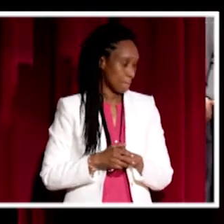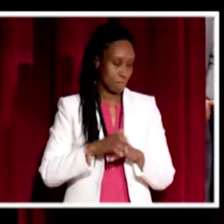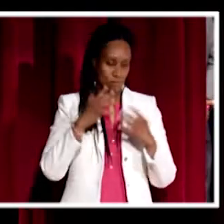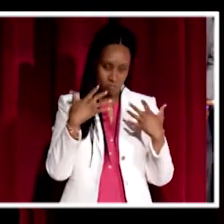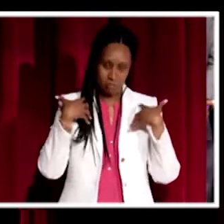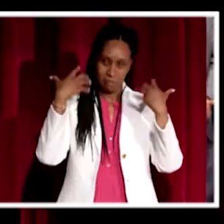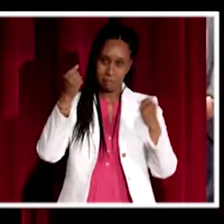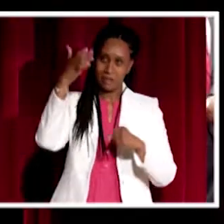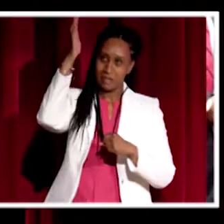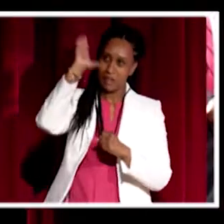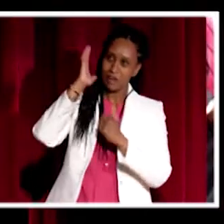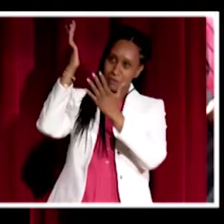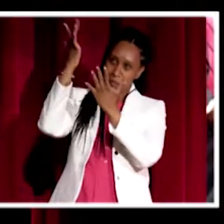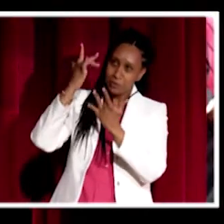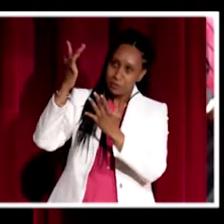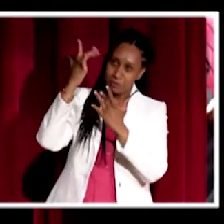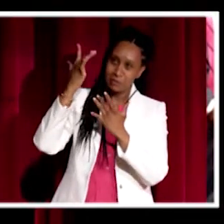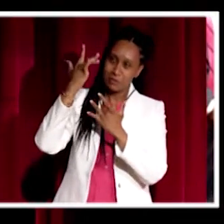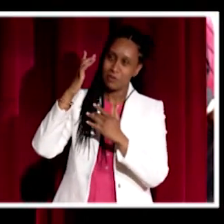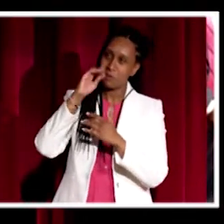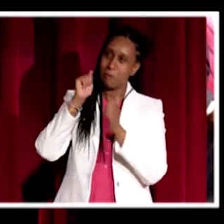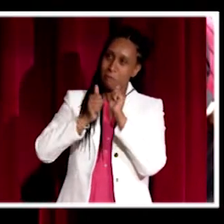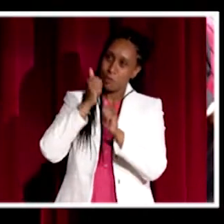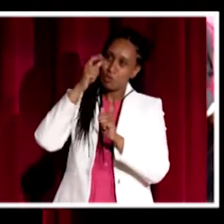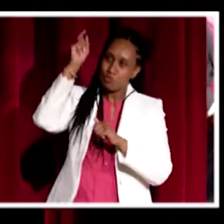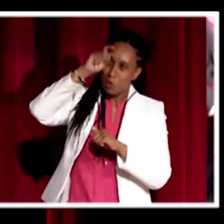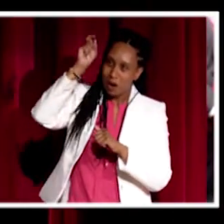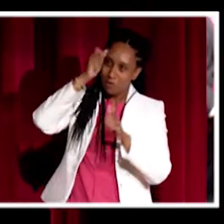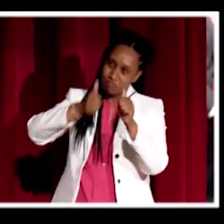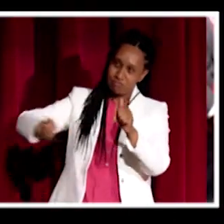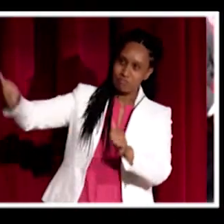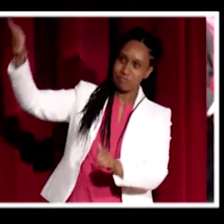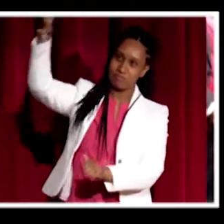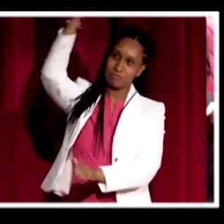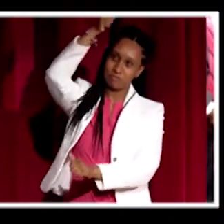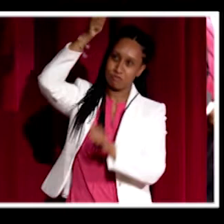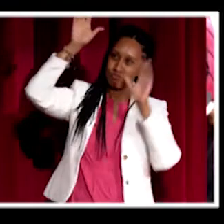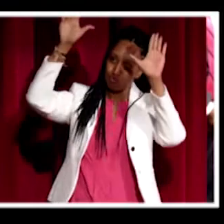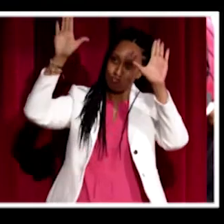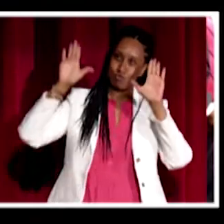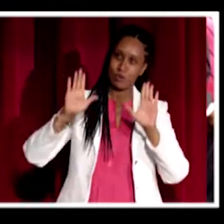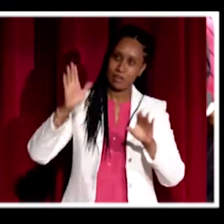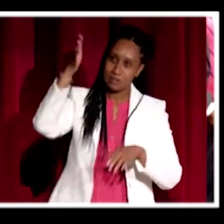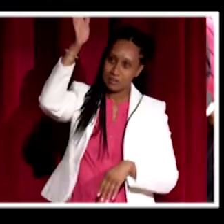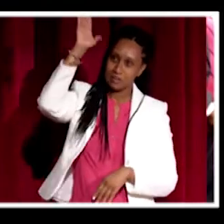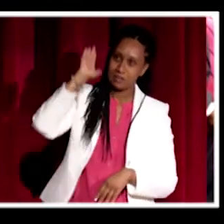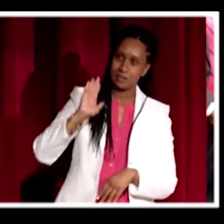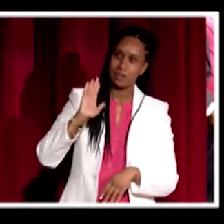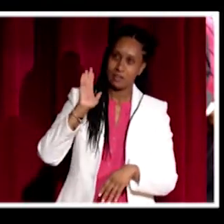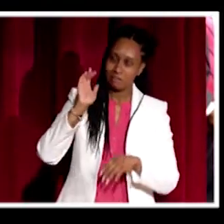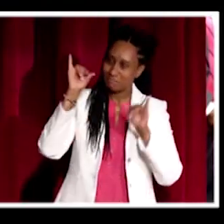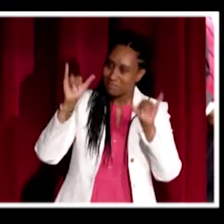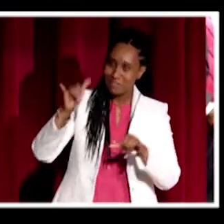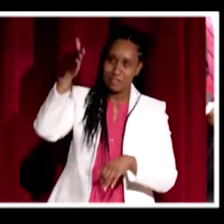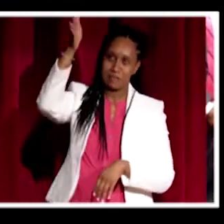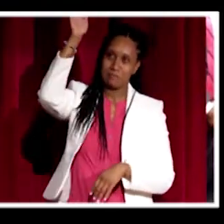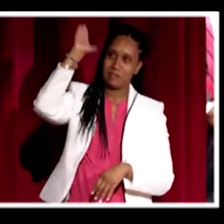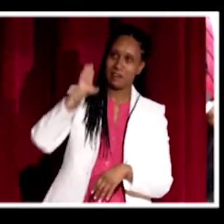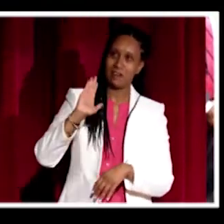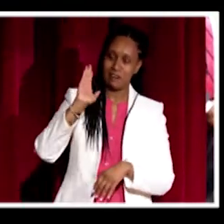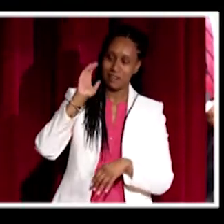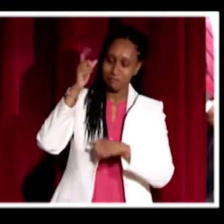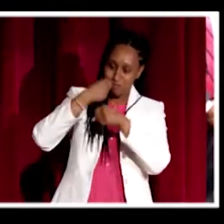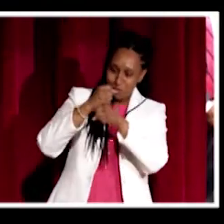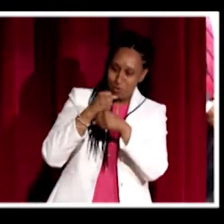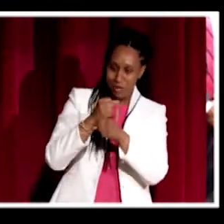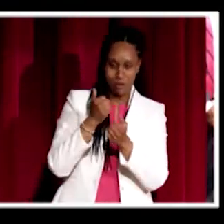God, the merciful, the wise, the most high possessor of greatness. The same God for all of us who